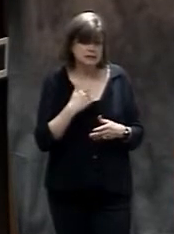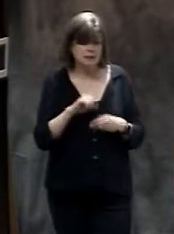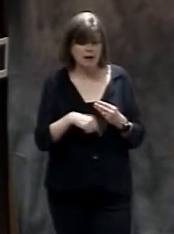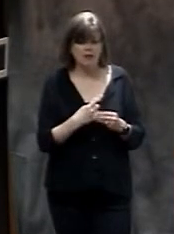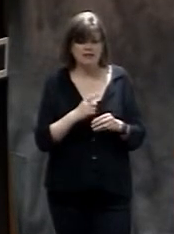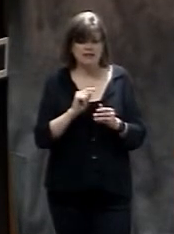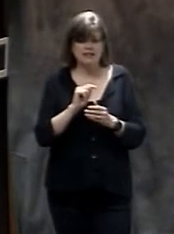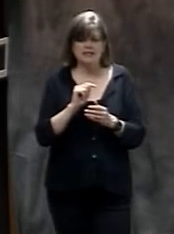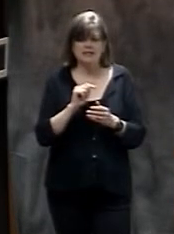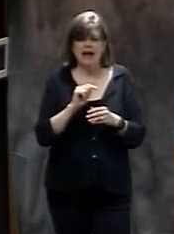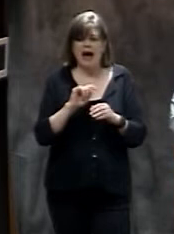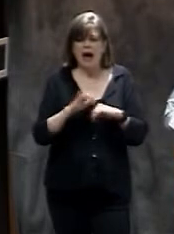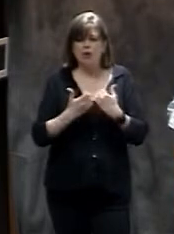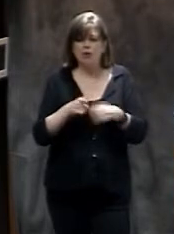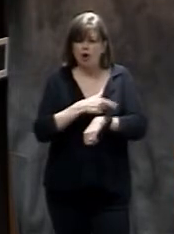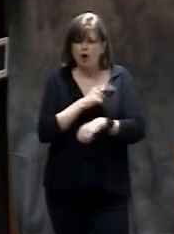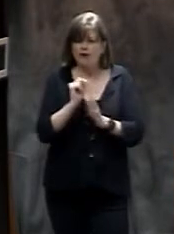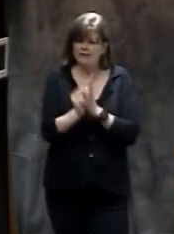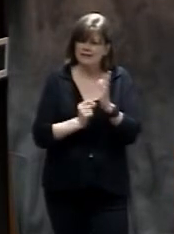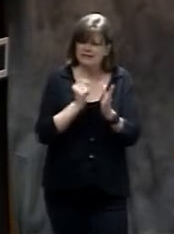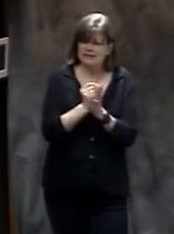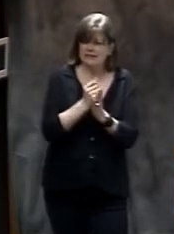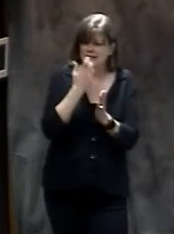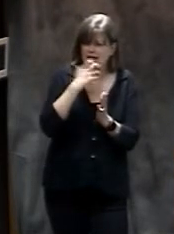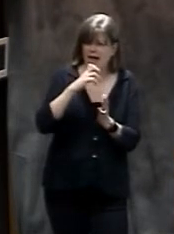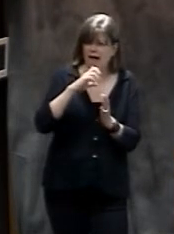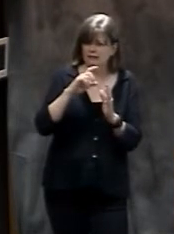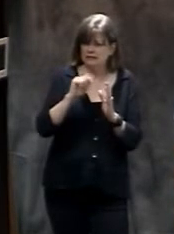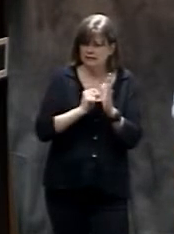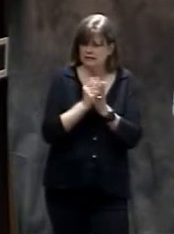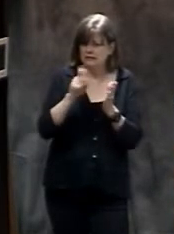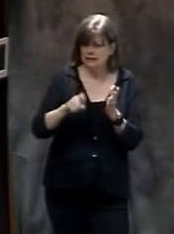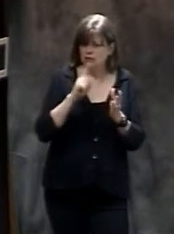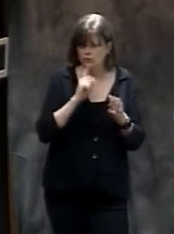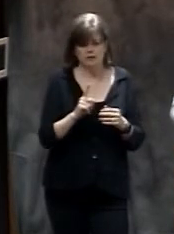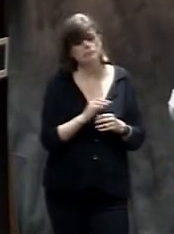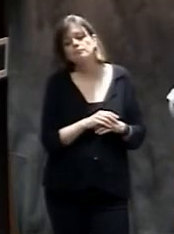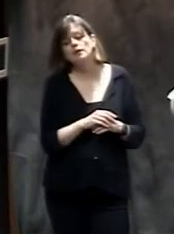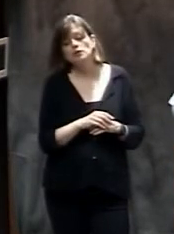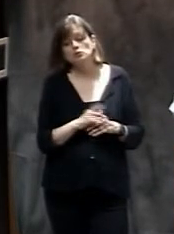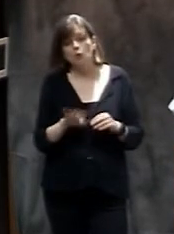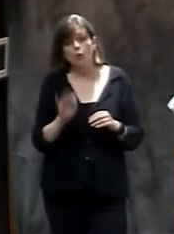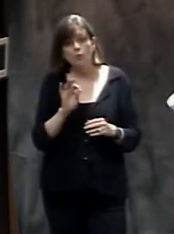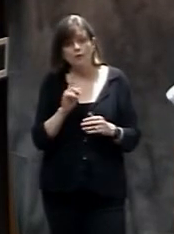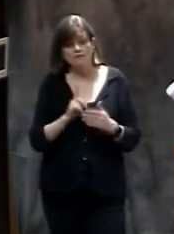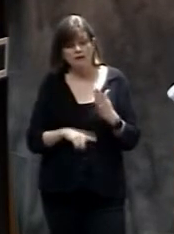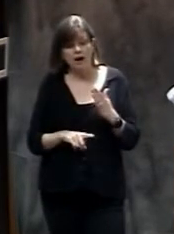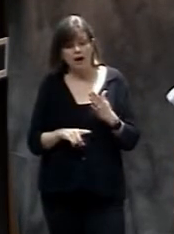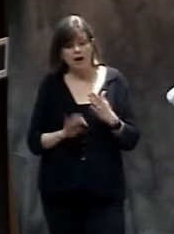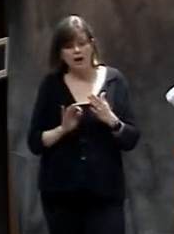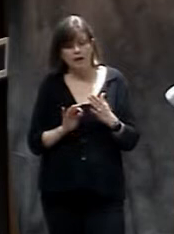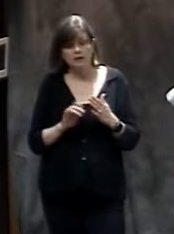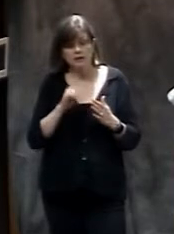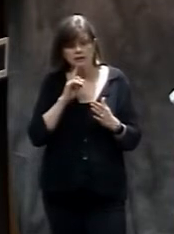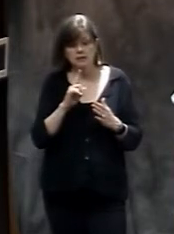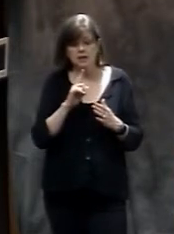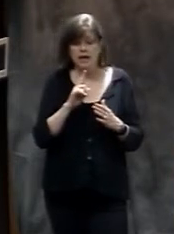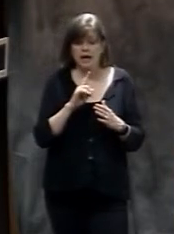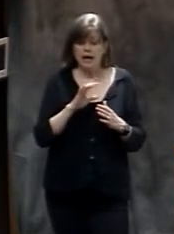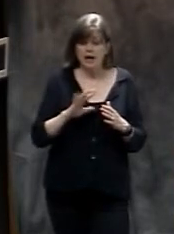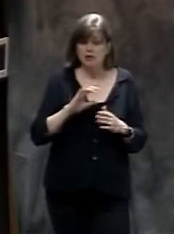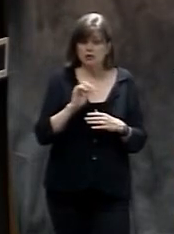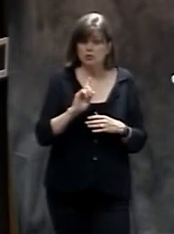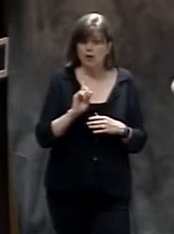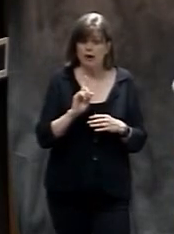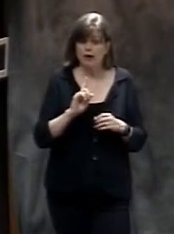have virus transmission. And what we find is that areas where we have year-round or near year-round suitability for the mosquitoes, where